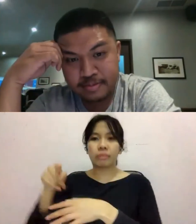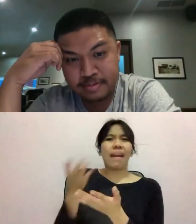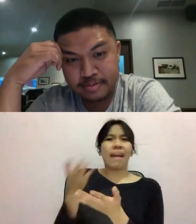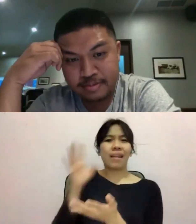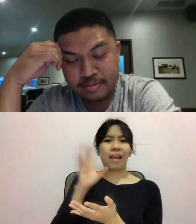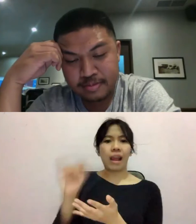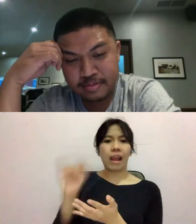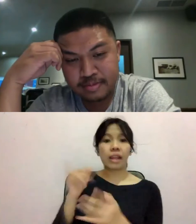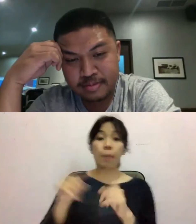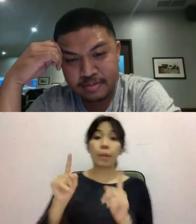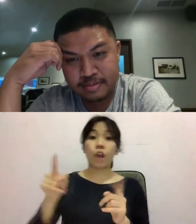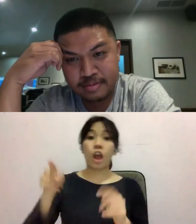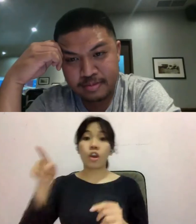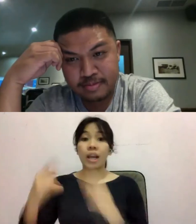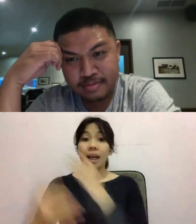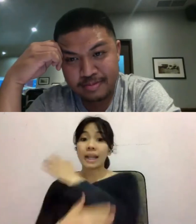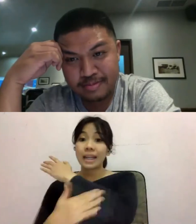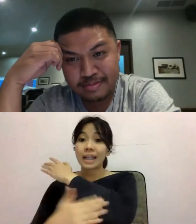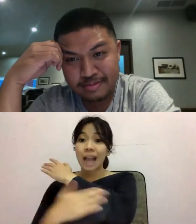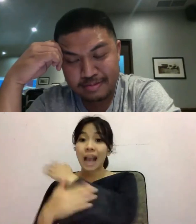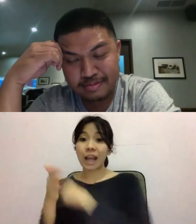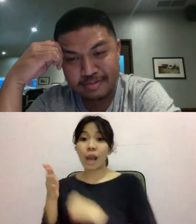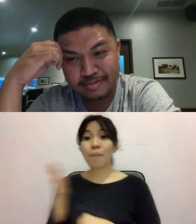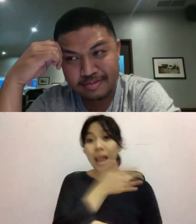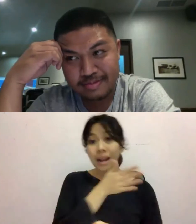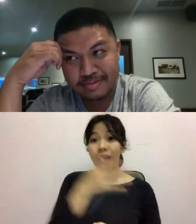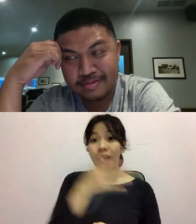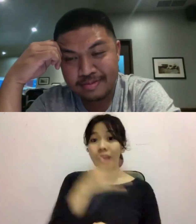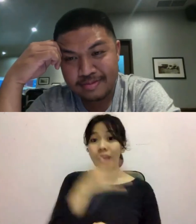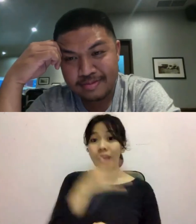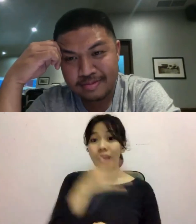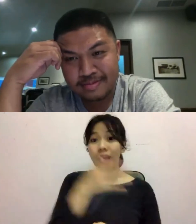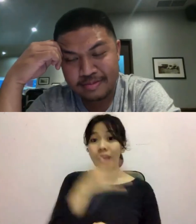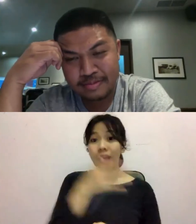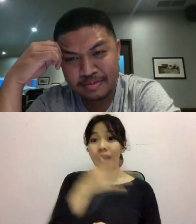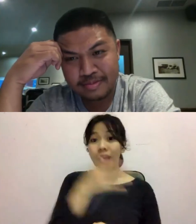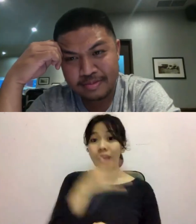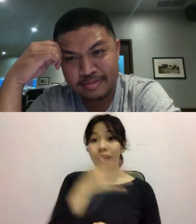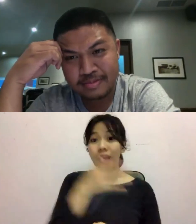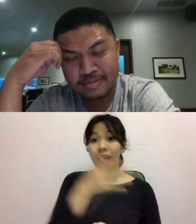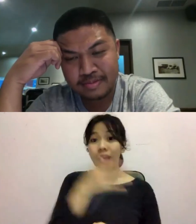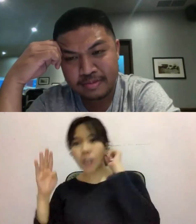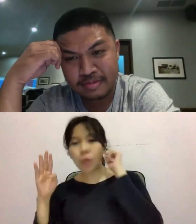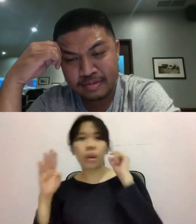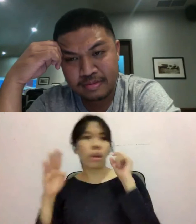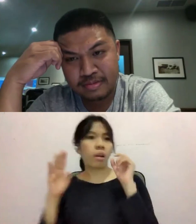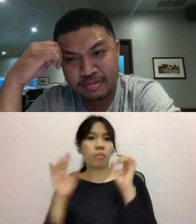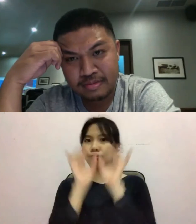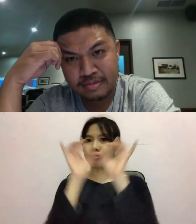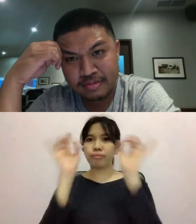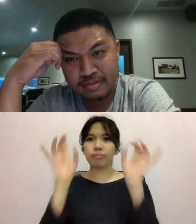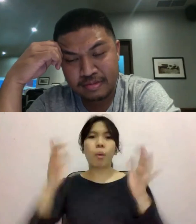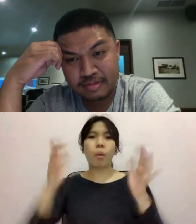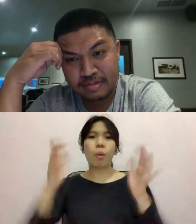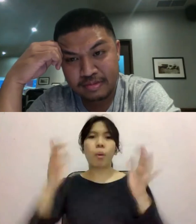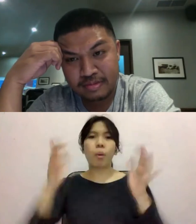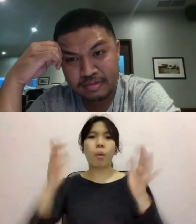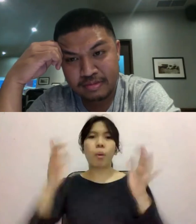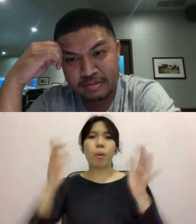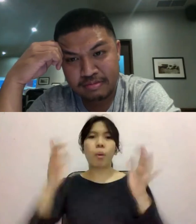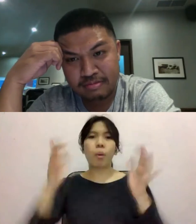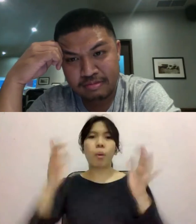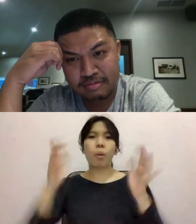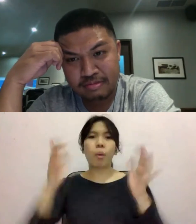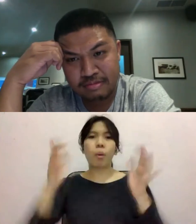hug whether it's male, female, or whatever. So that's how I think that's part of